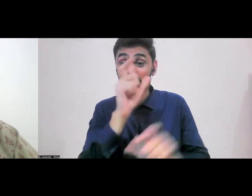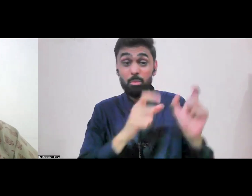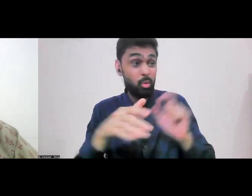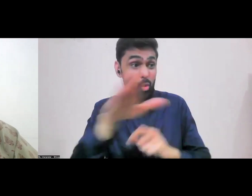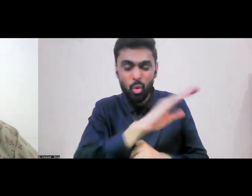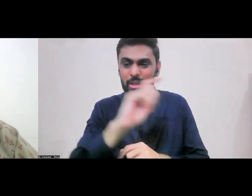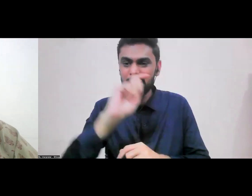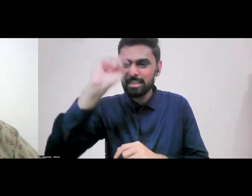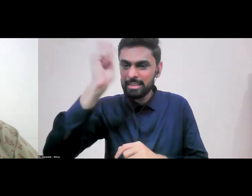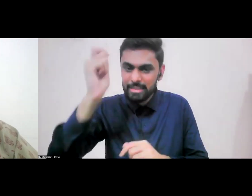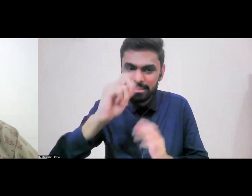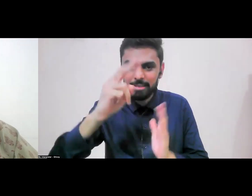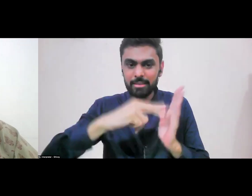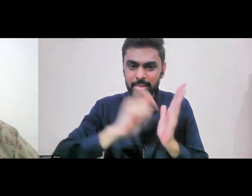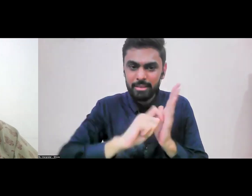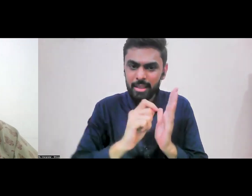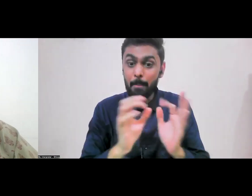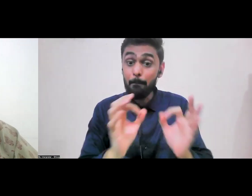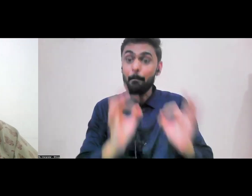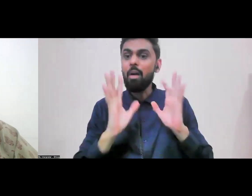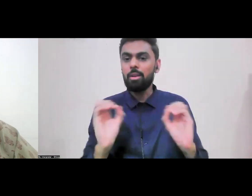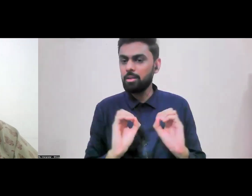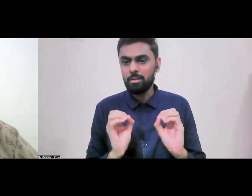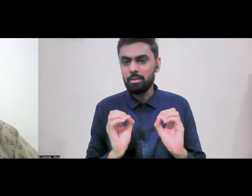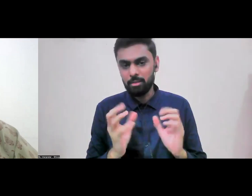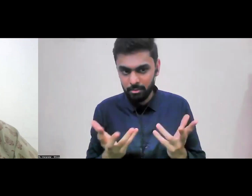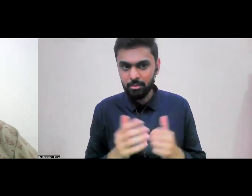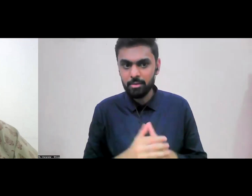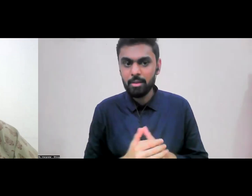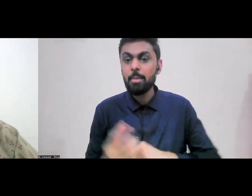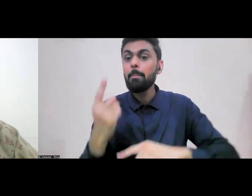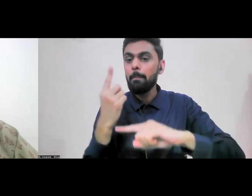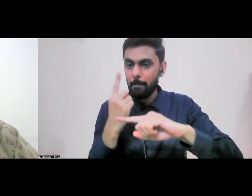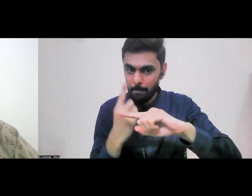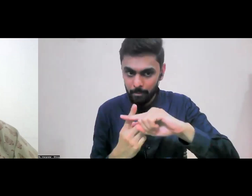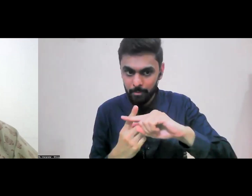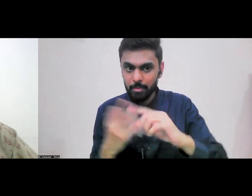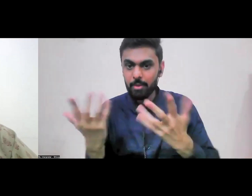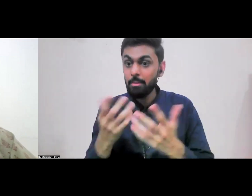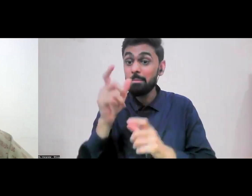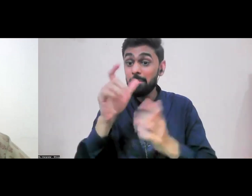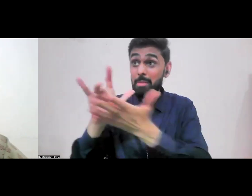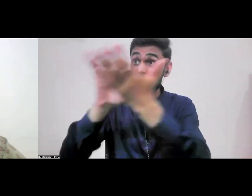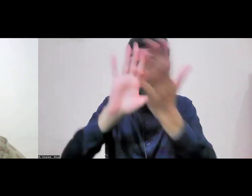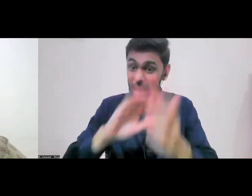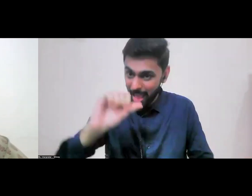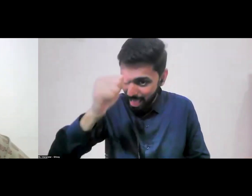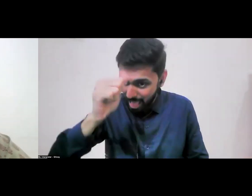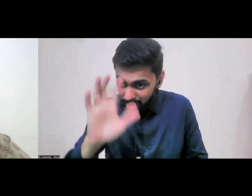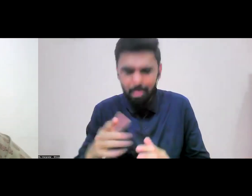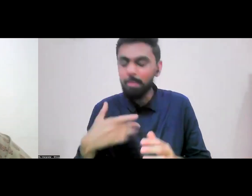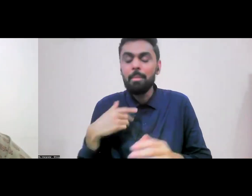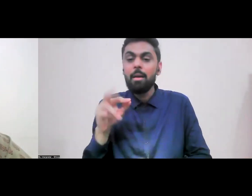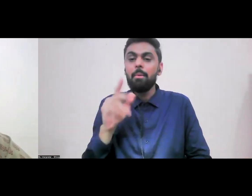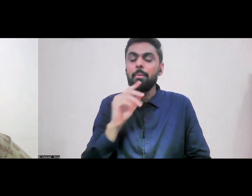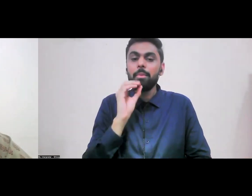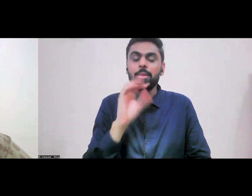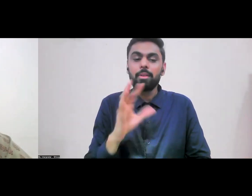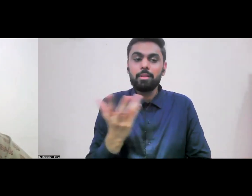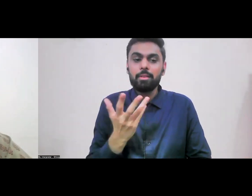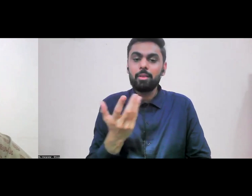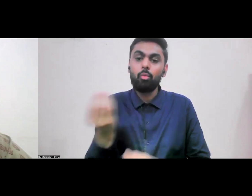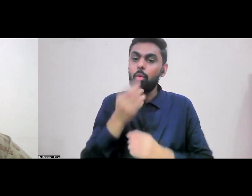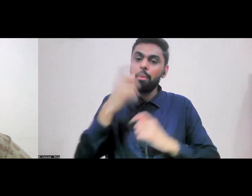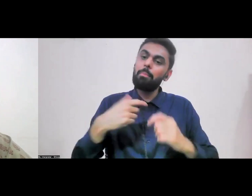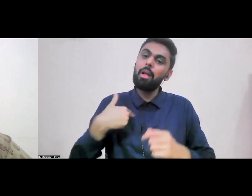speak. So, or there are Hindi language people, I mean to say, those who speak only